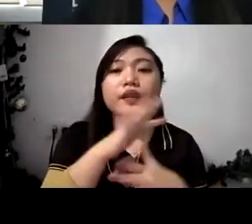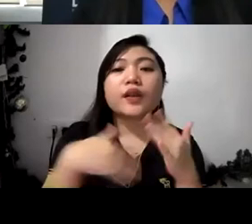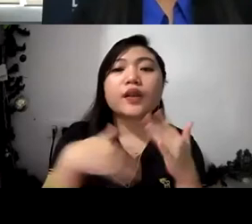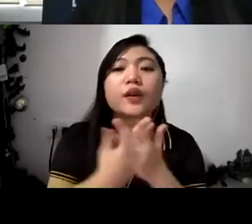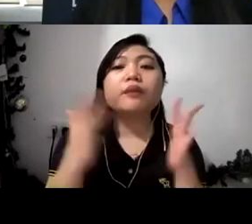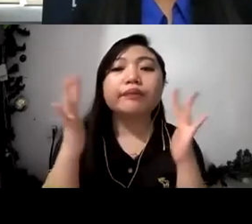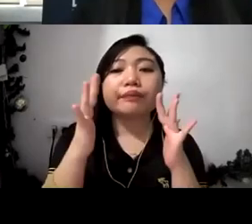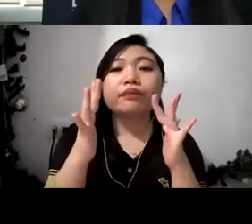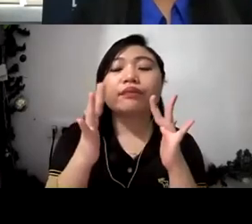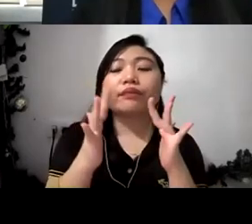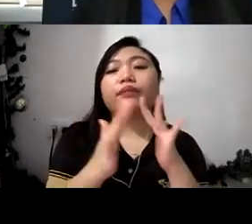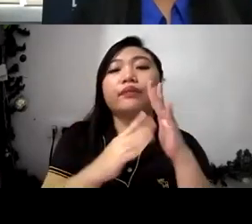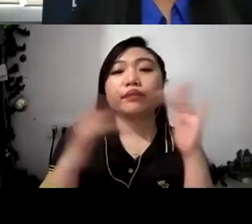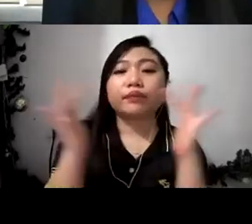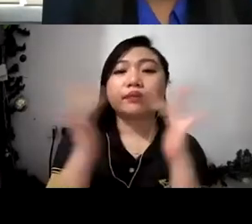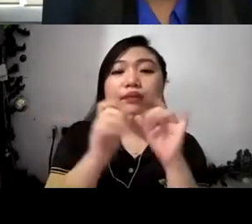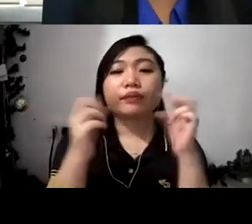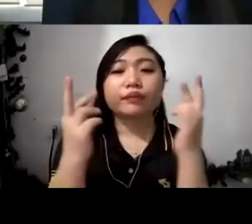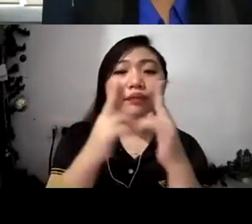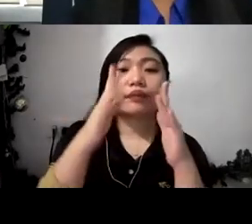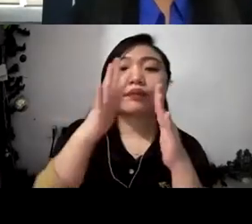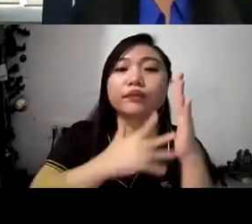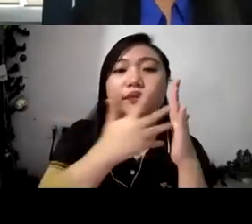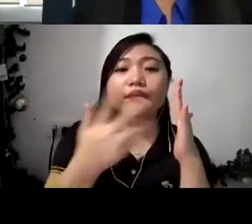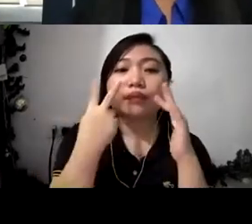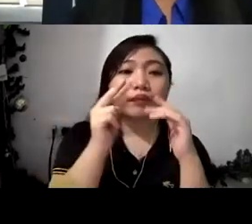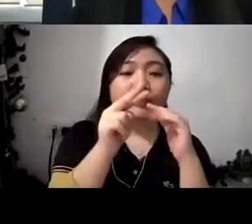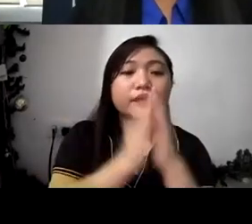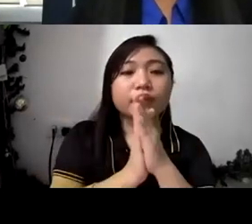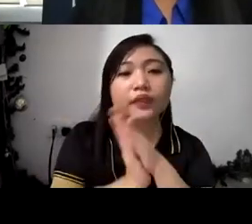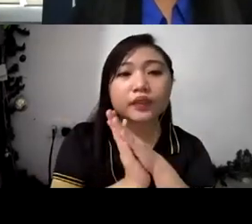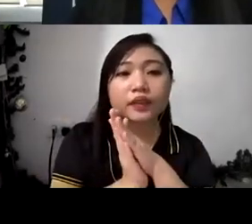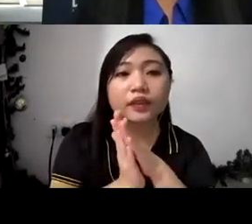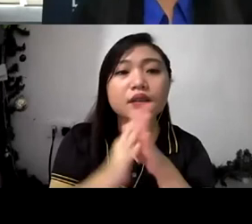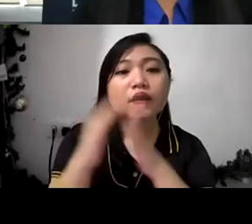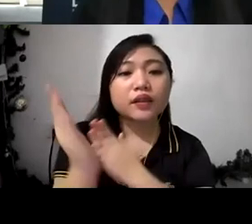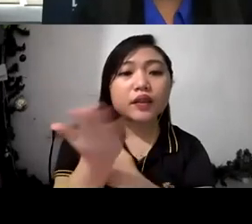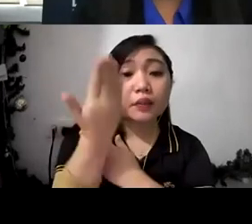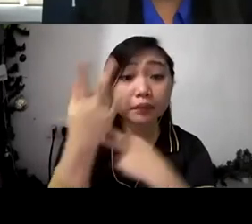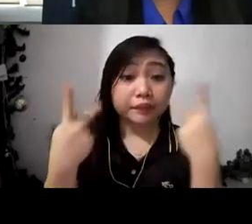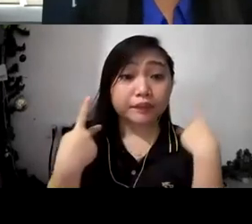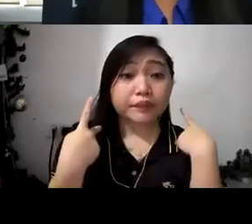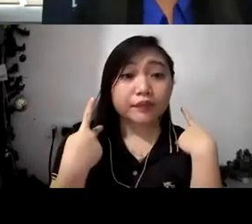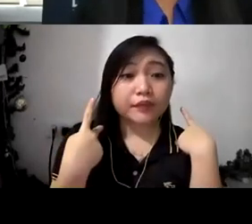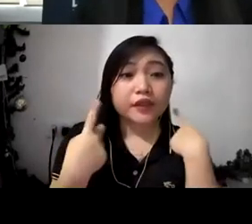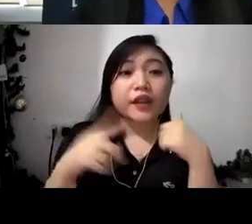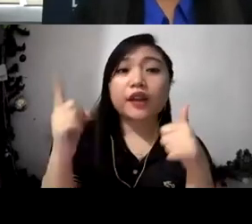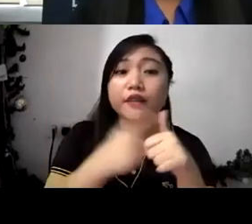Okay, so sa webinar schedule na tayo. Okay, this morning we had our first